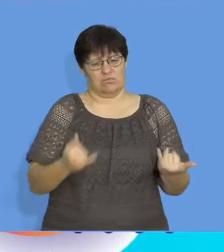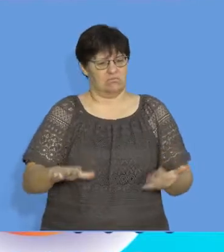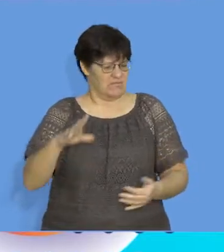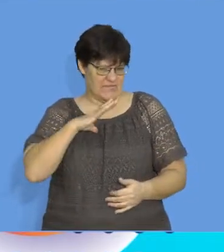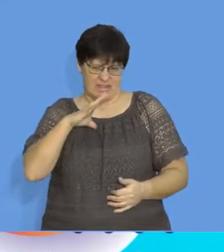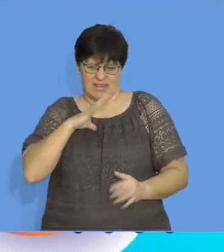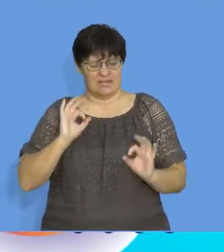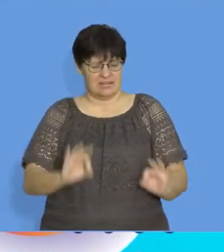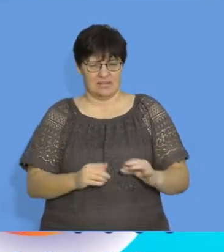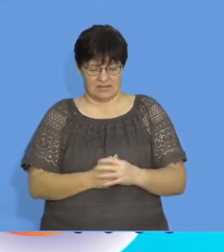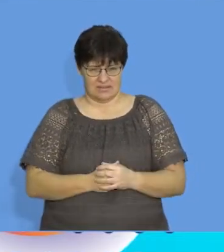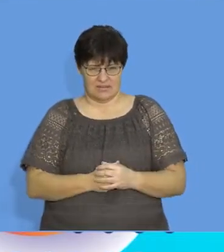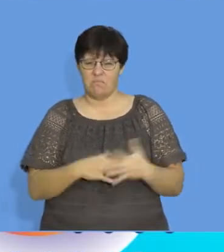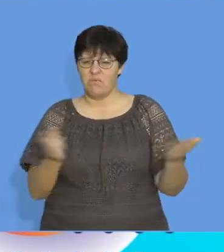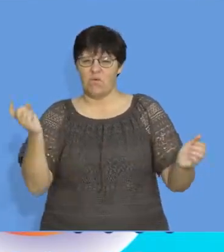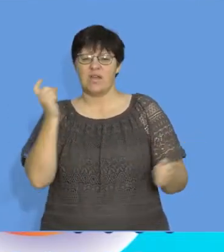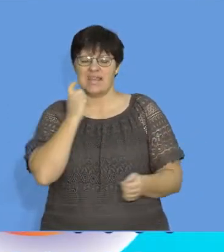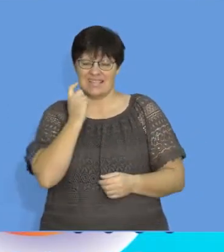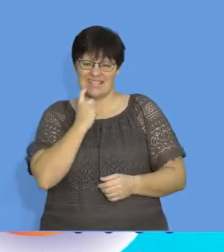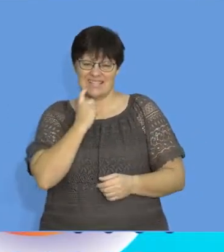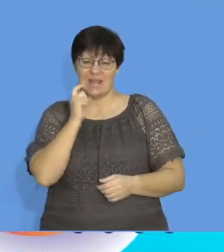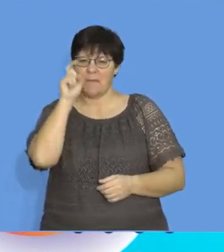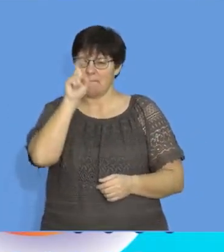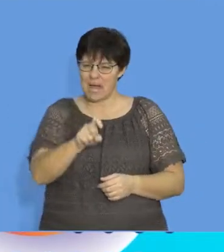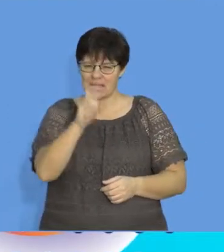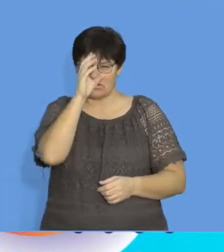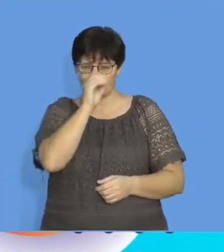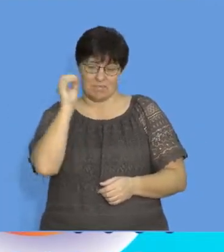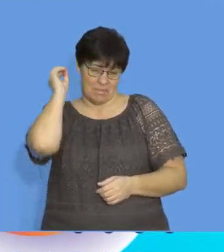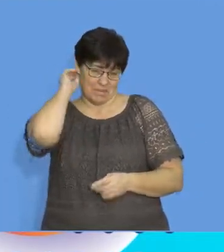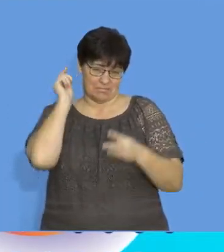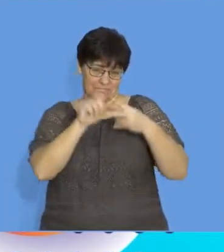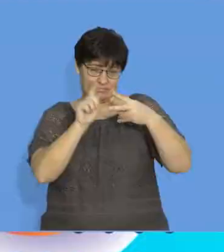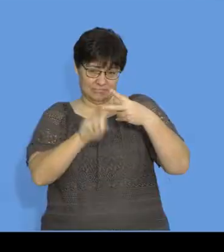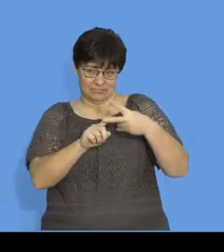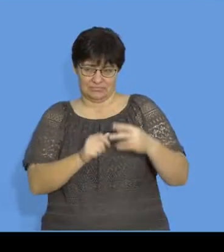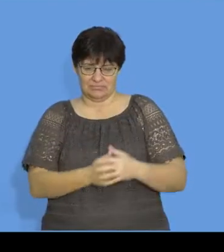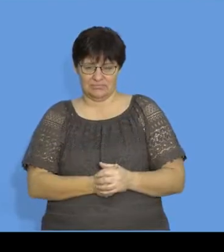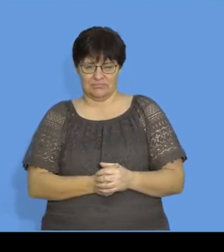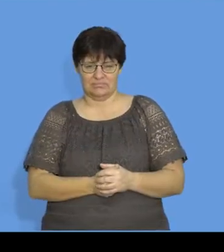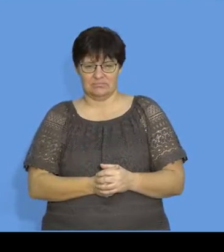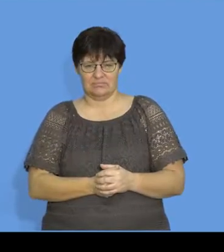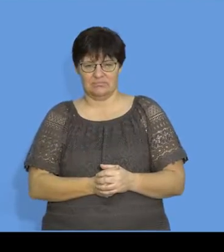fine. Okay, so that makes it easier. You have to remember those two conditions.